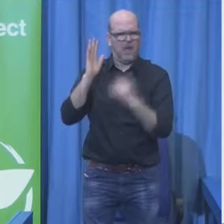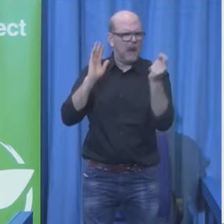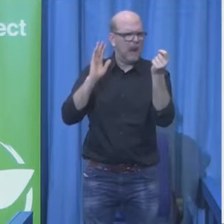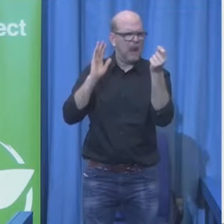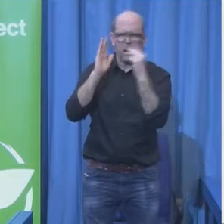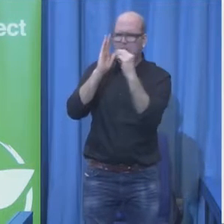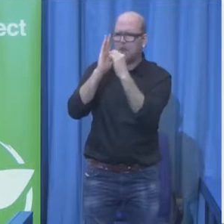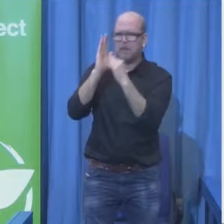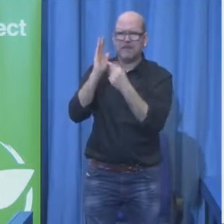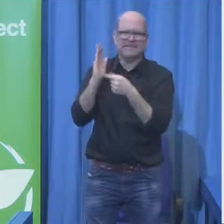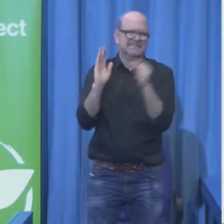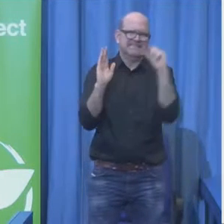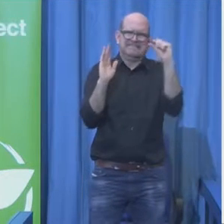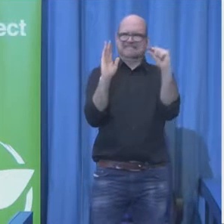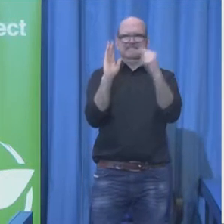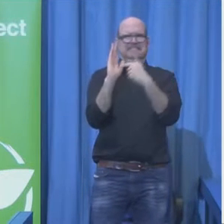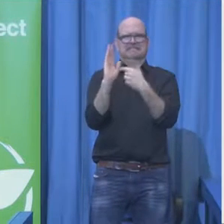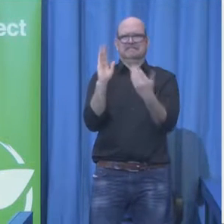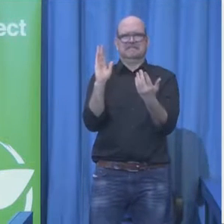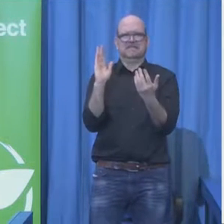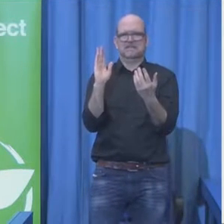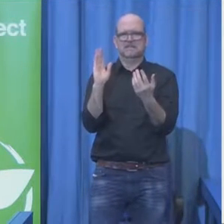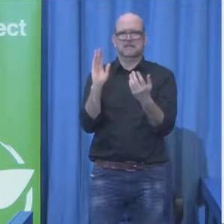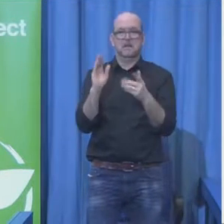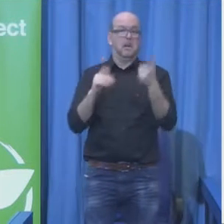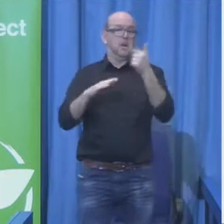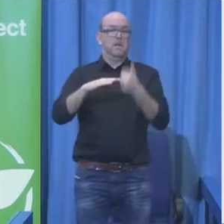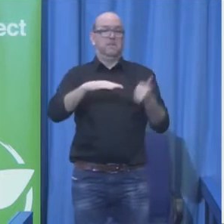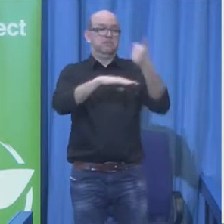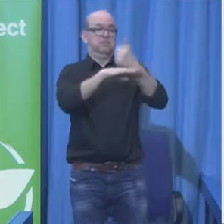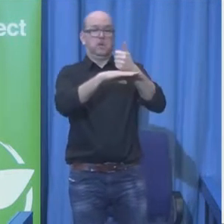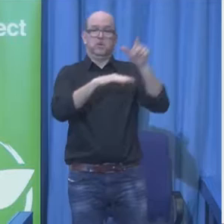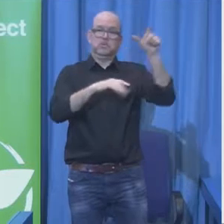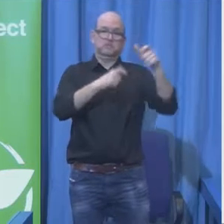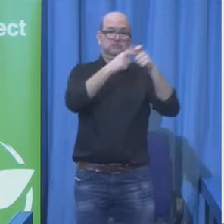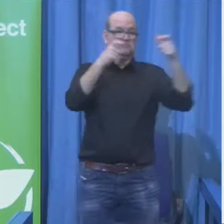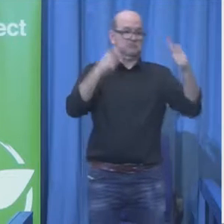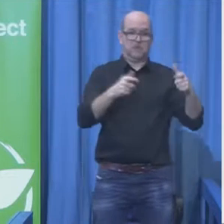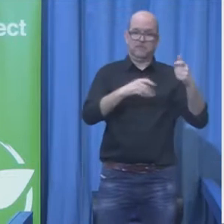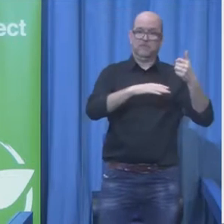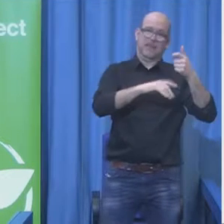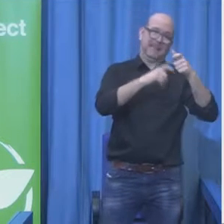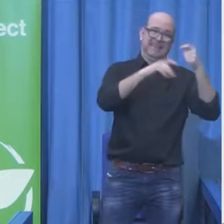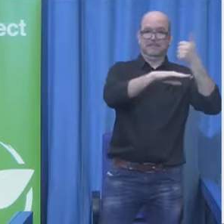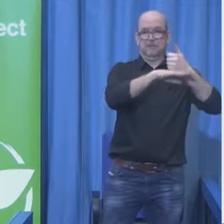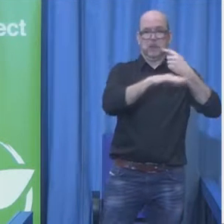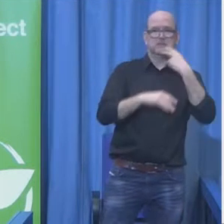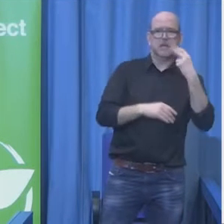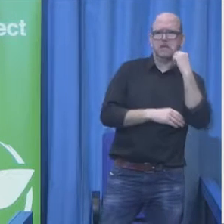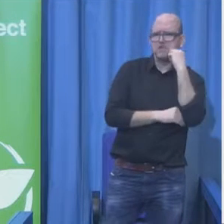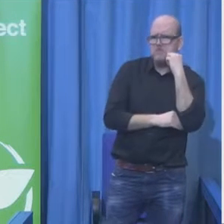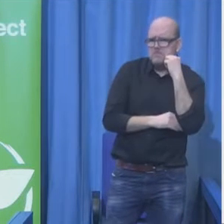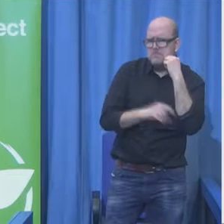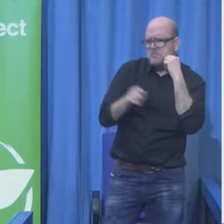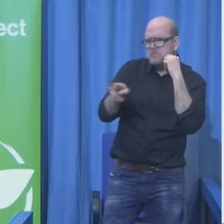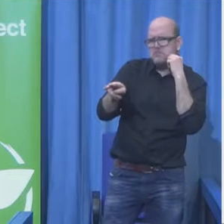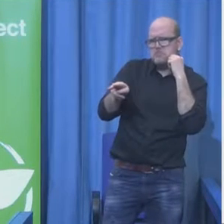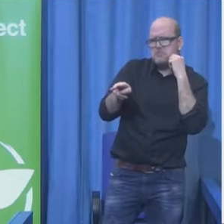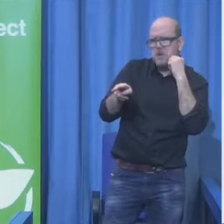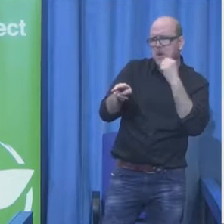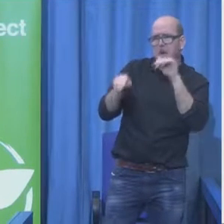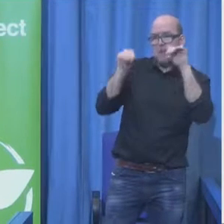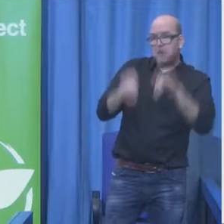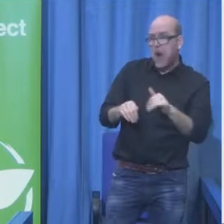for employees to decide whether a person is capable or not. And then and very often we have this